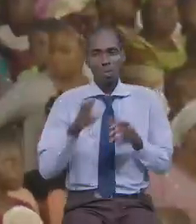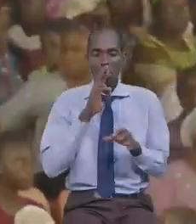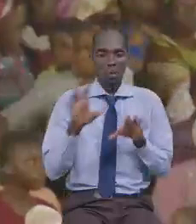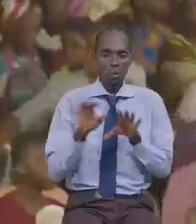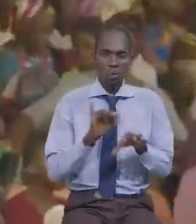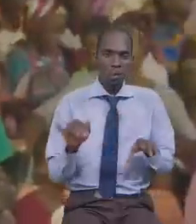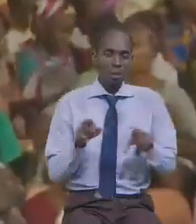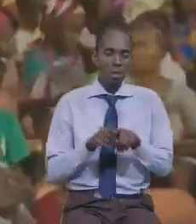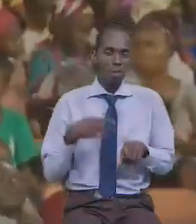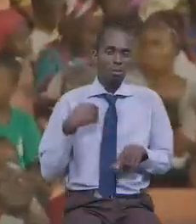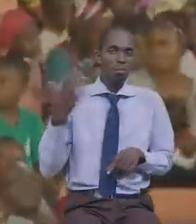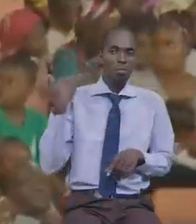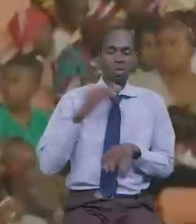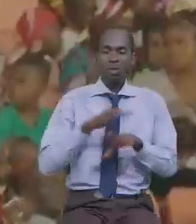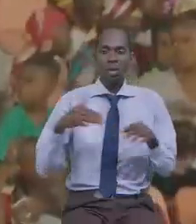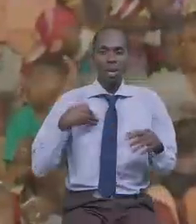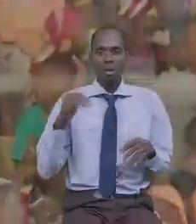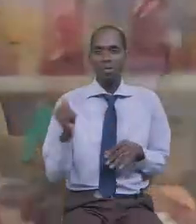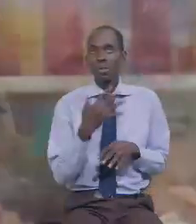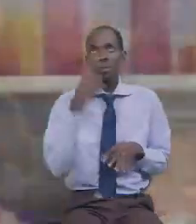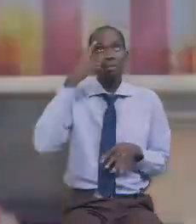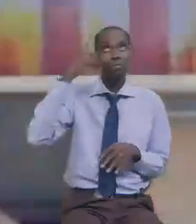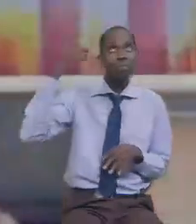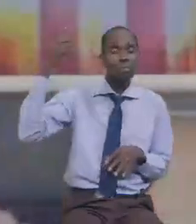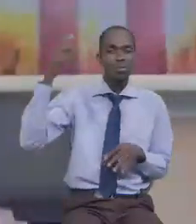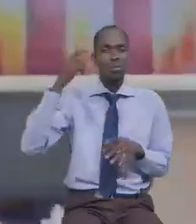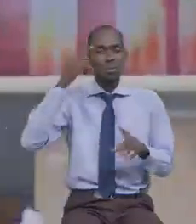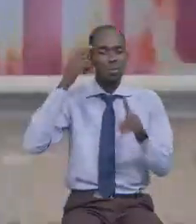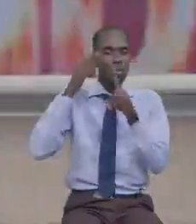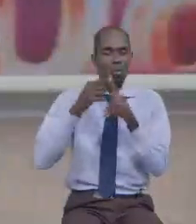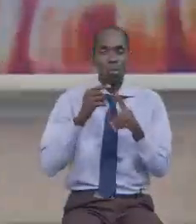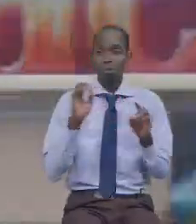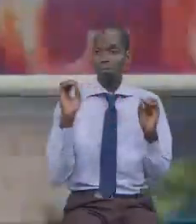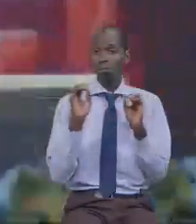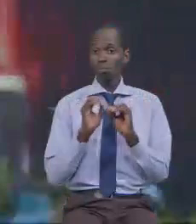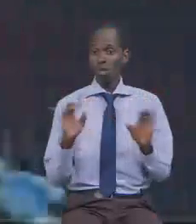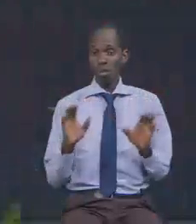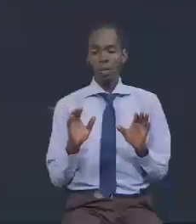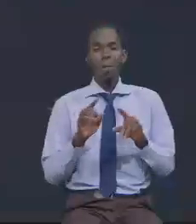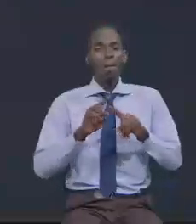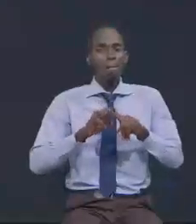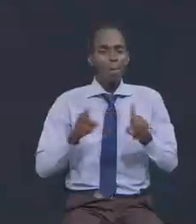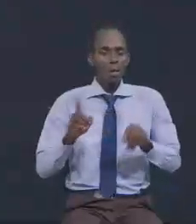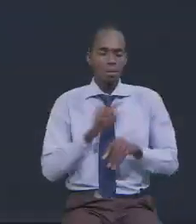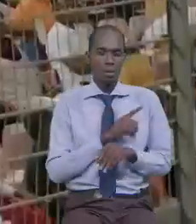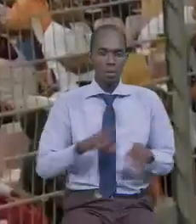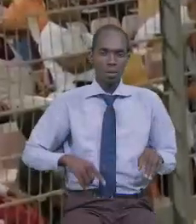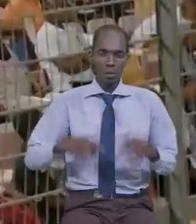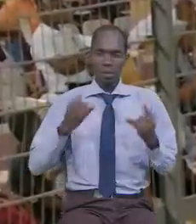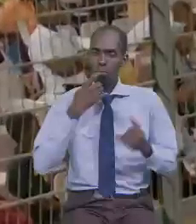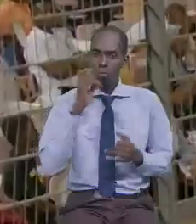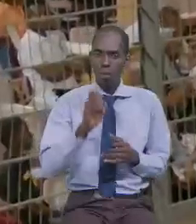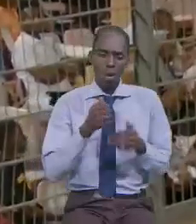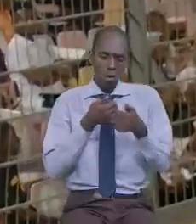idea, any goal, and any dream, nothing. But the Lord said, follow me. And then